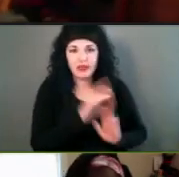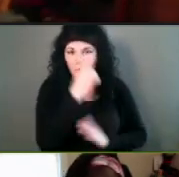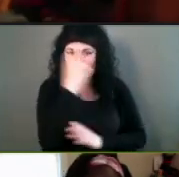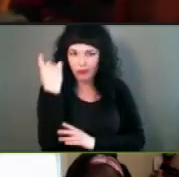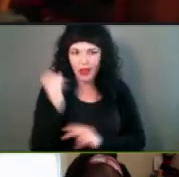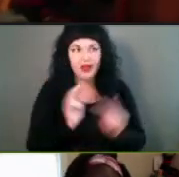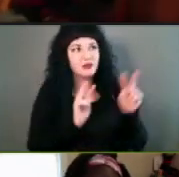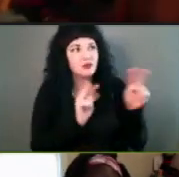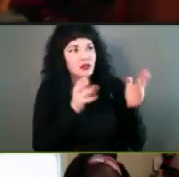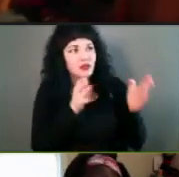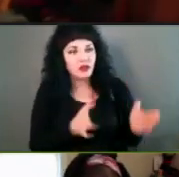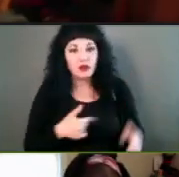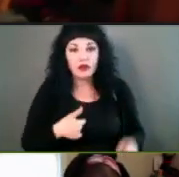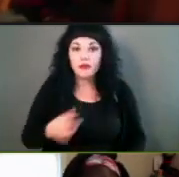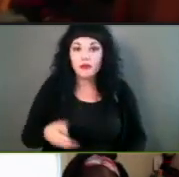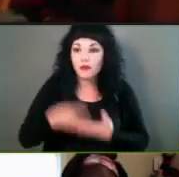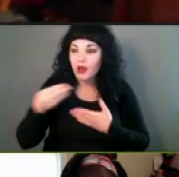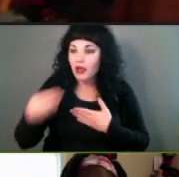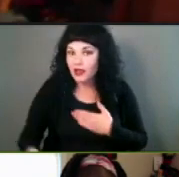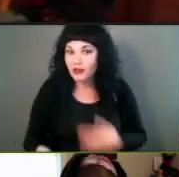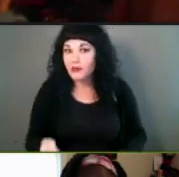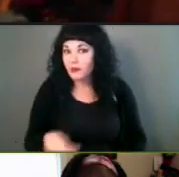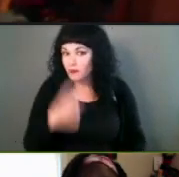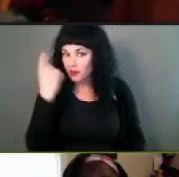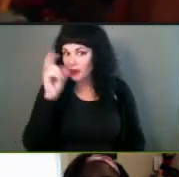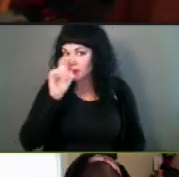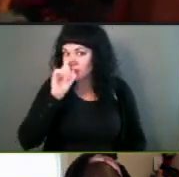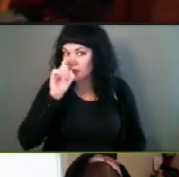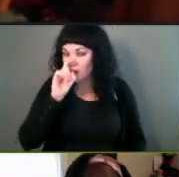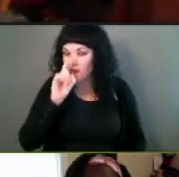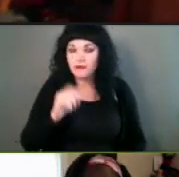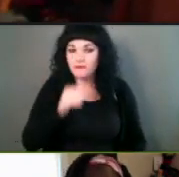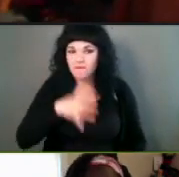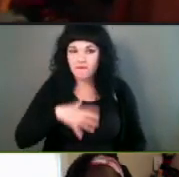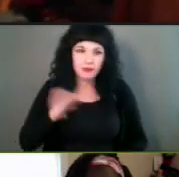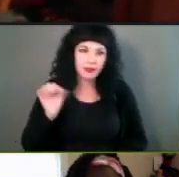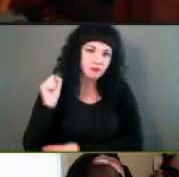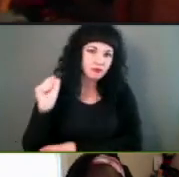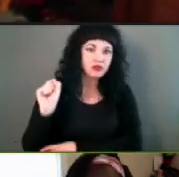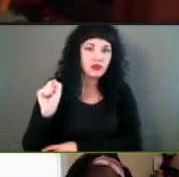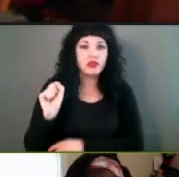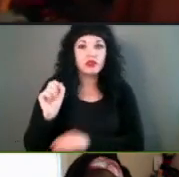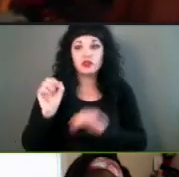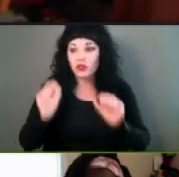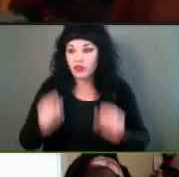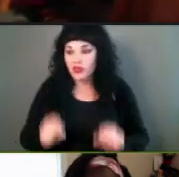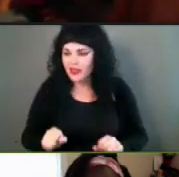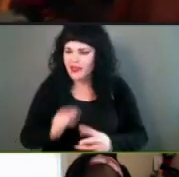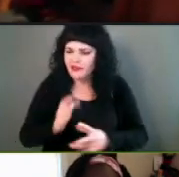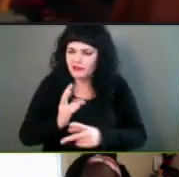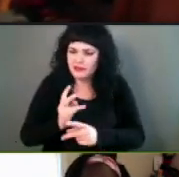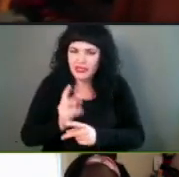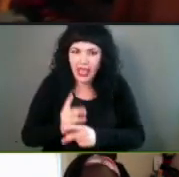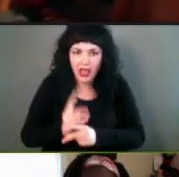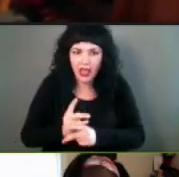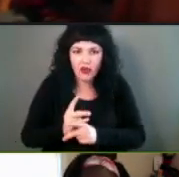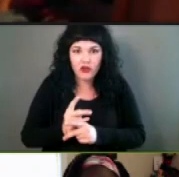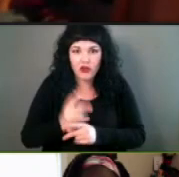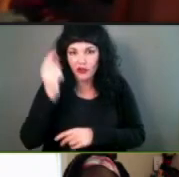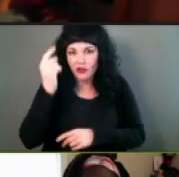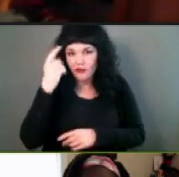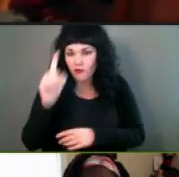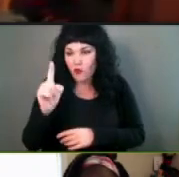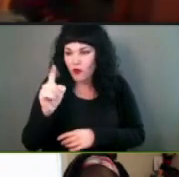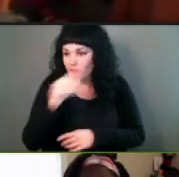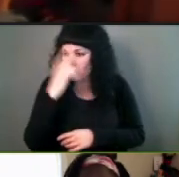dolls, Black, feminine presenting dolls. So they learn to care for Black women with the tenderness they deserve, but are not often